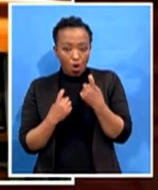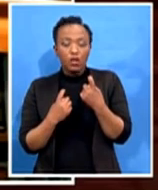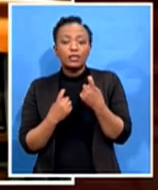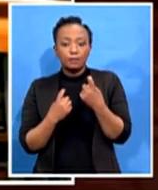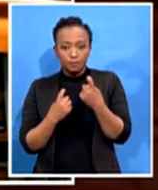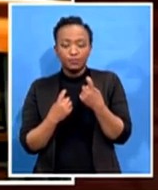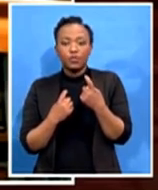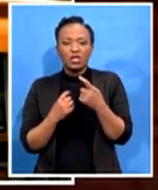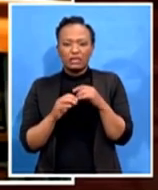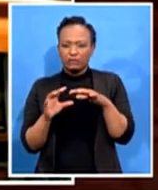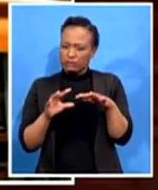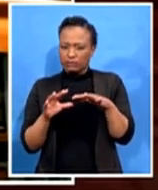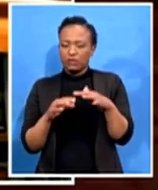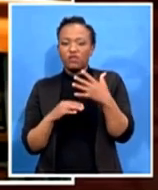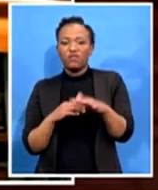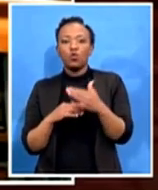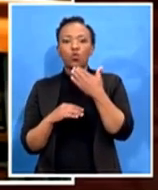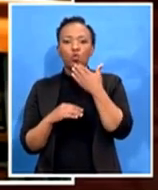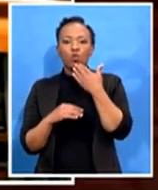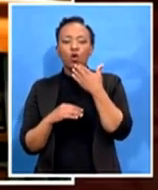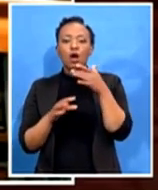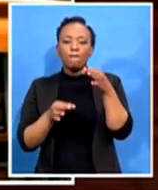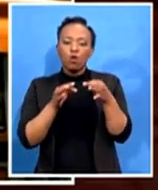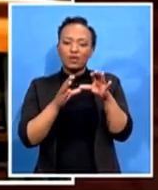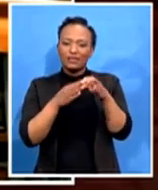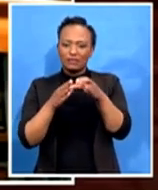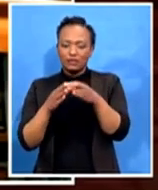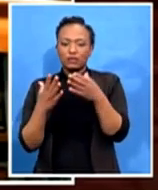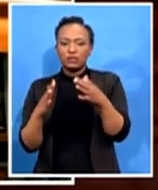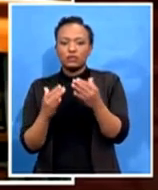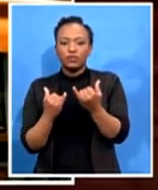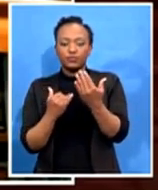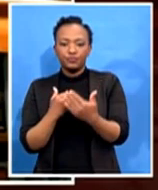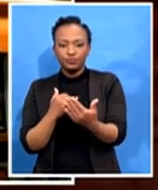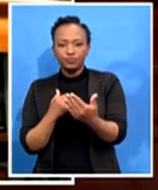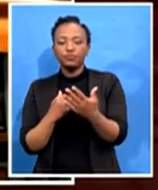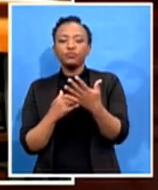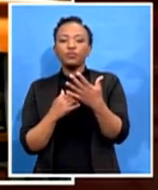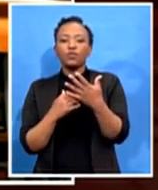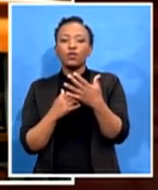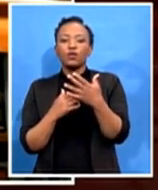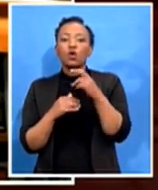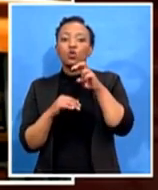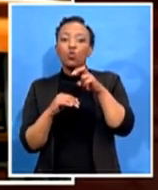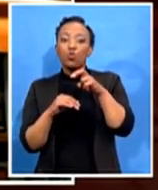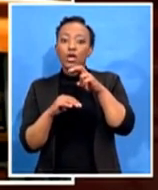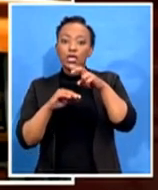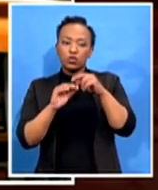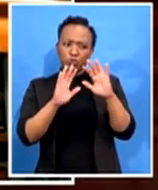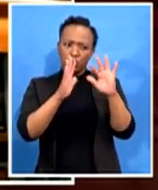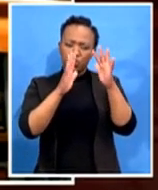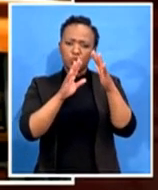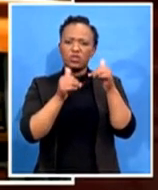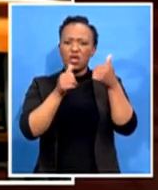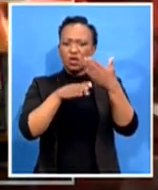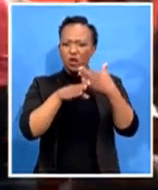body politic, and they need to be applauded for a good job, well done. And I can